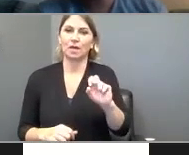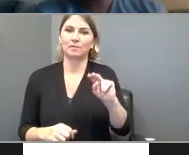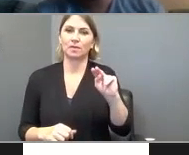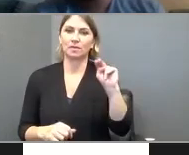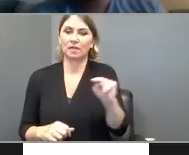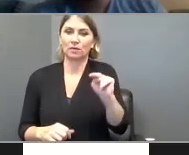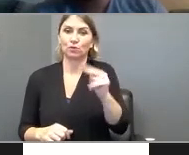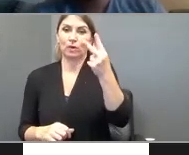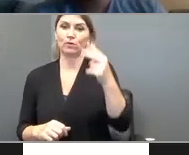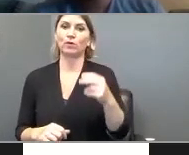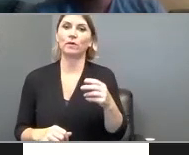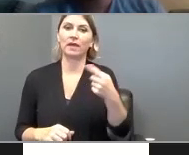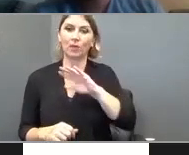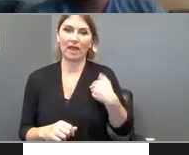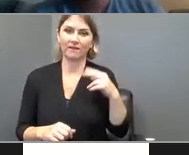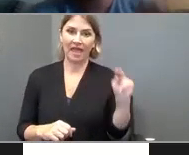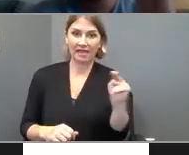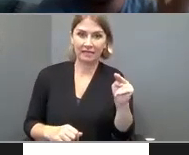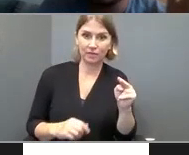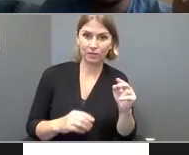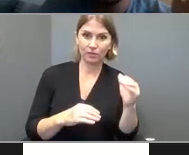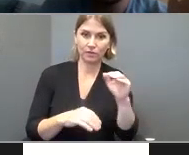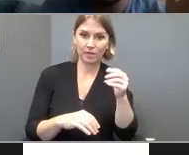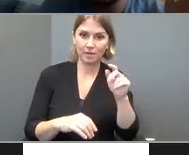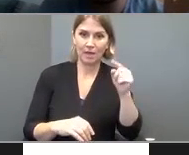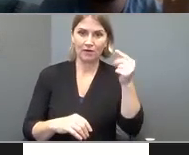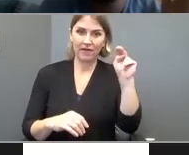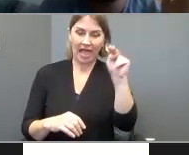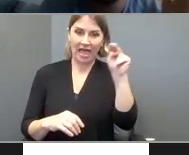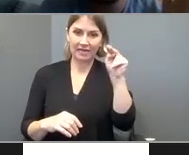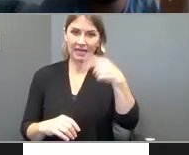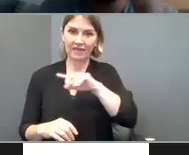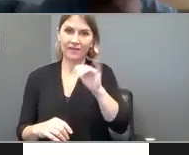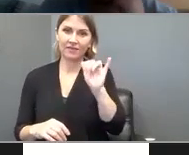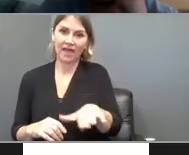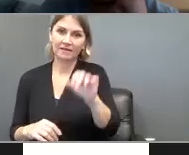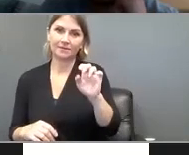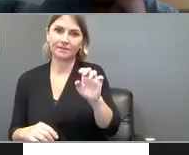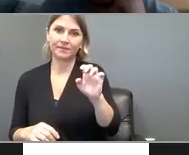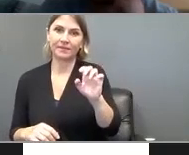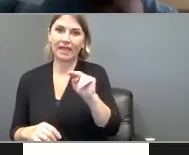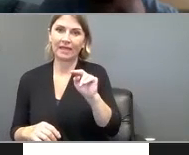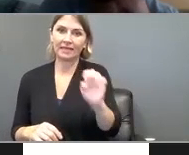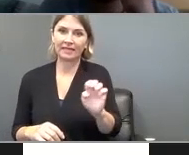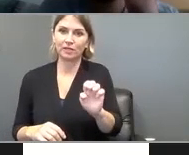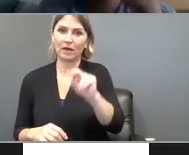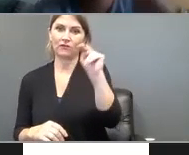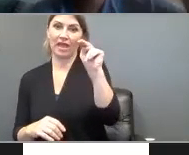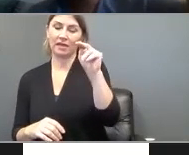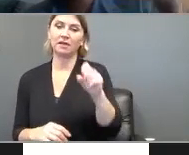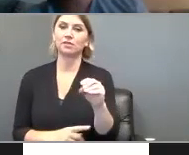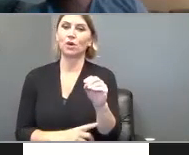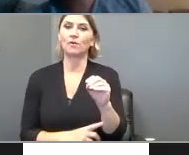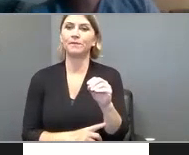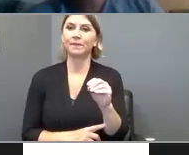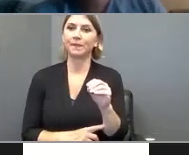and we have n to the power of n as the denominator and e raised to the power of n as the denominator. So